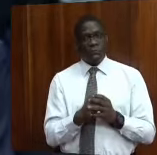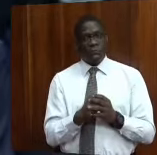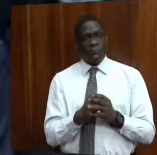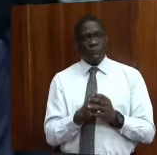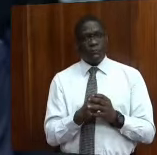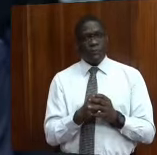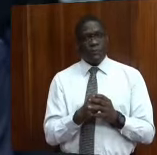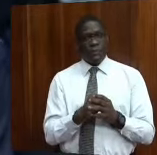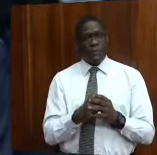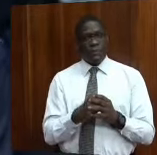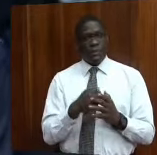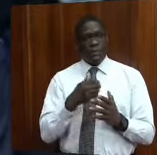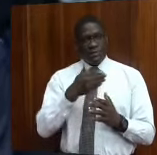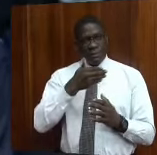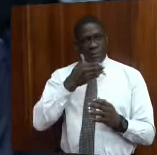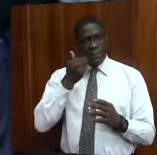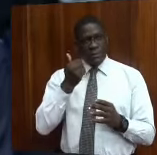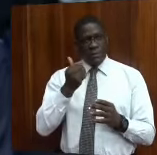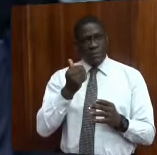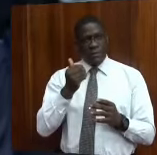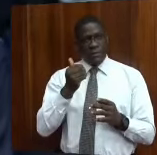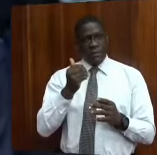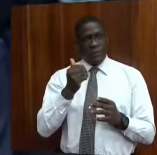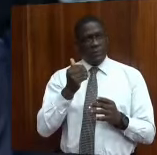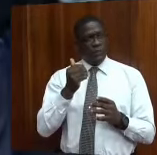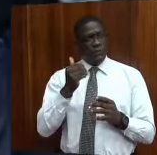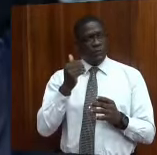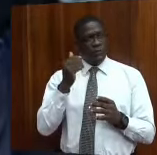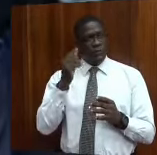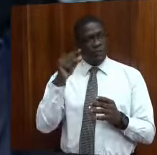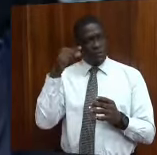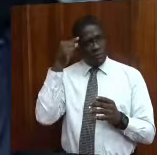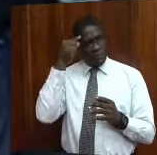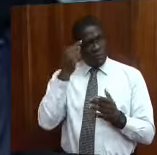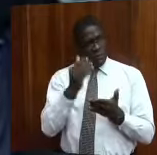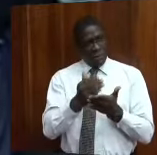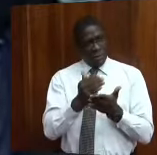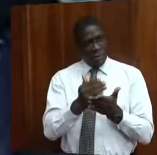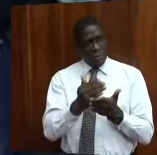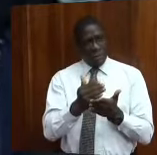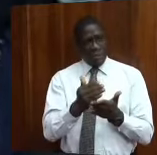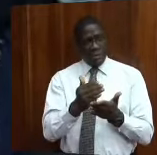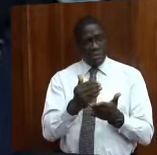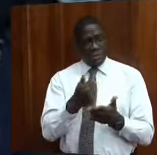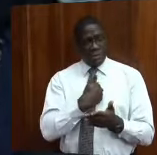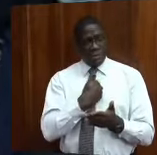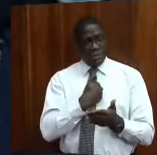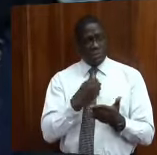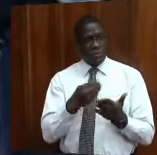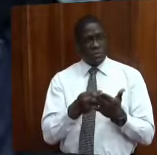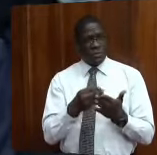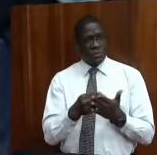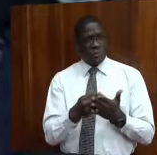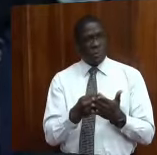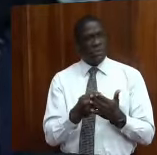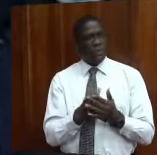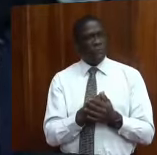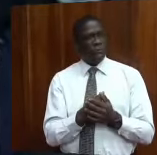collected on behalf of the government of St. Lucia to be paid in full and on time. However, taxpayers